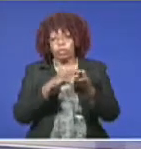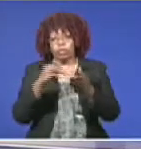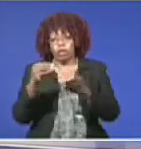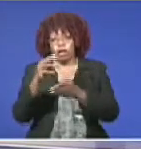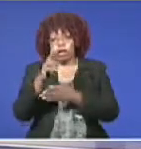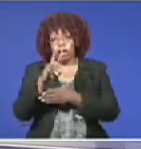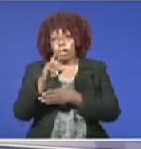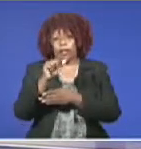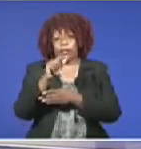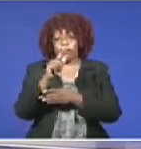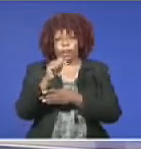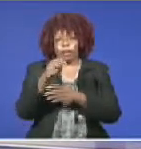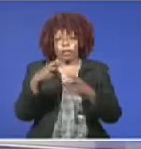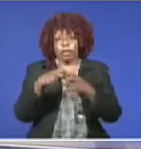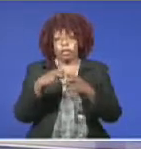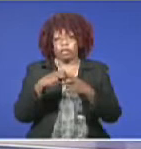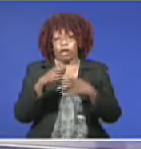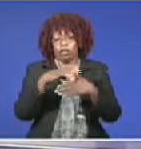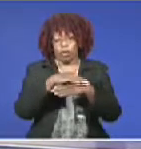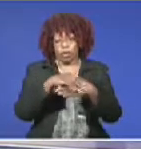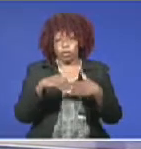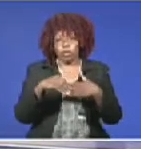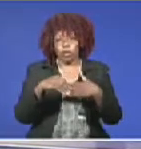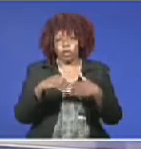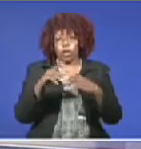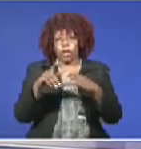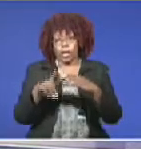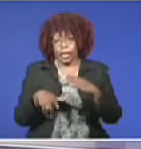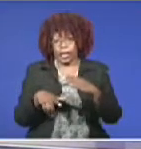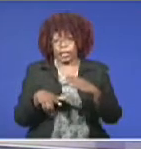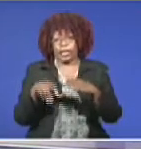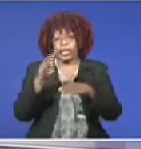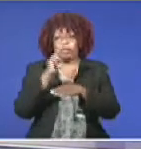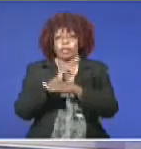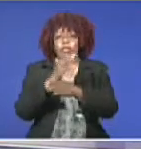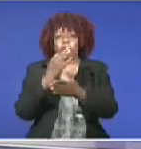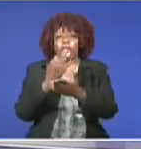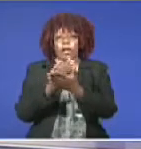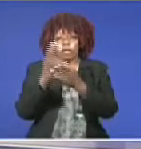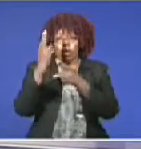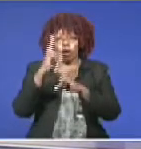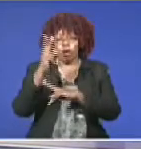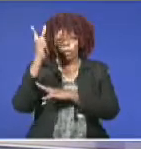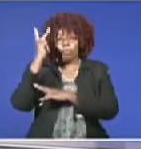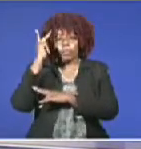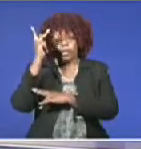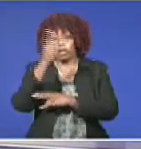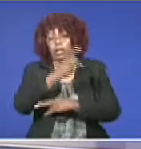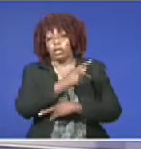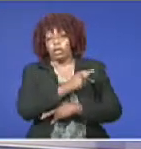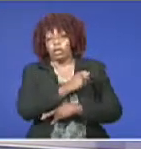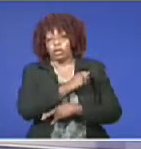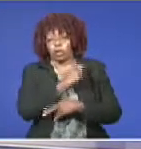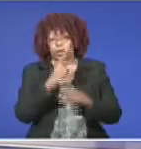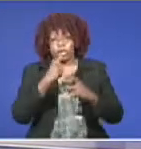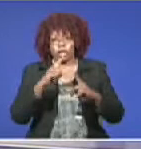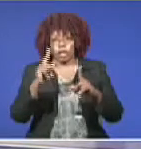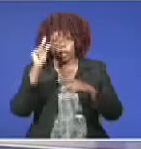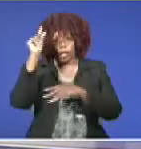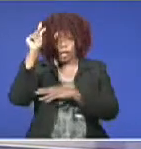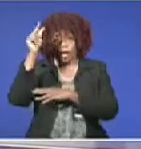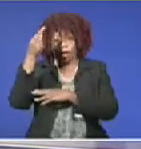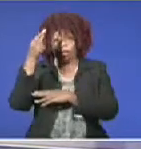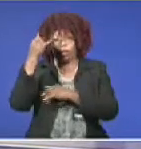residential electricity bills of $100 or less, Minister of Finance, the Honorable Peter Turnquest, announced that the government